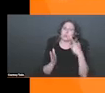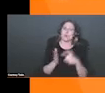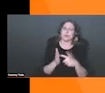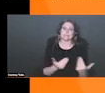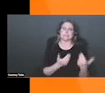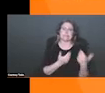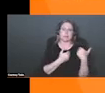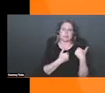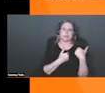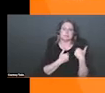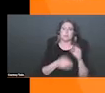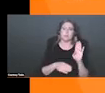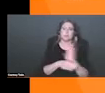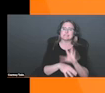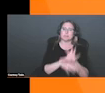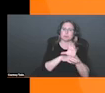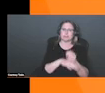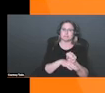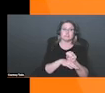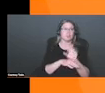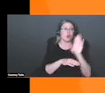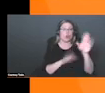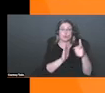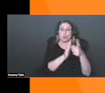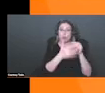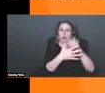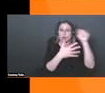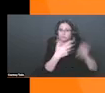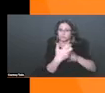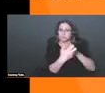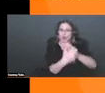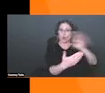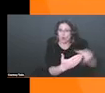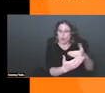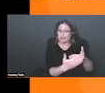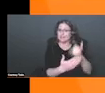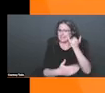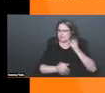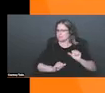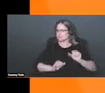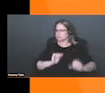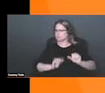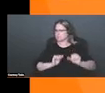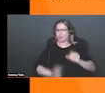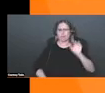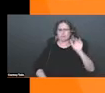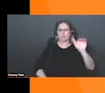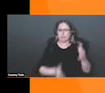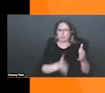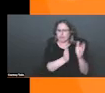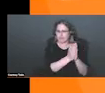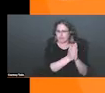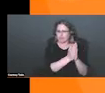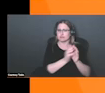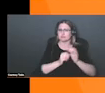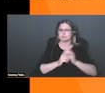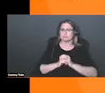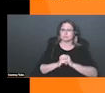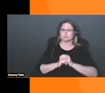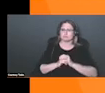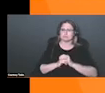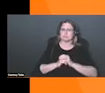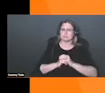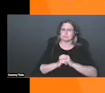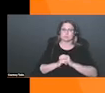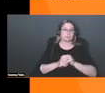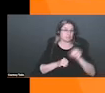need to meet all of the criteria. If you're not sure, you can always ask, but I look at them as